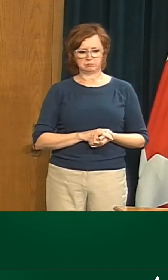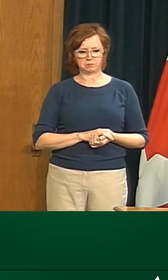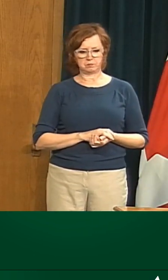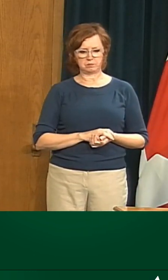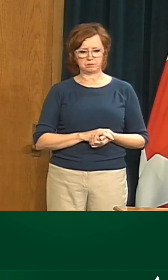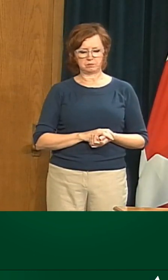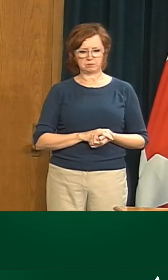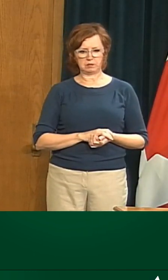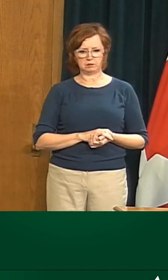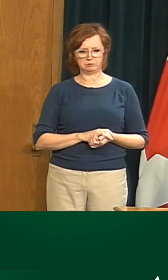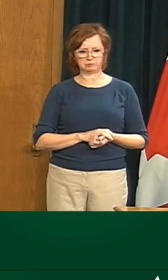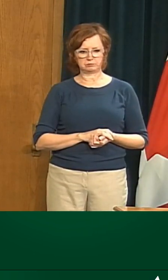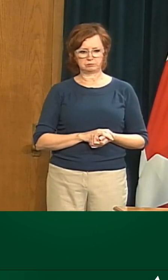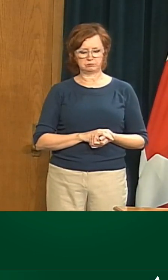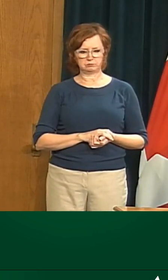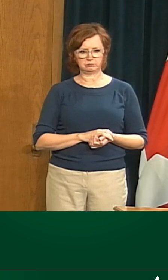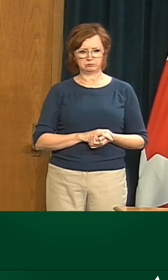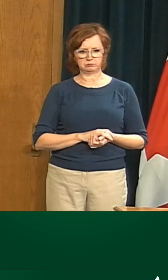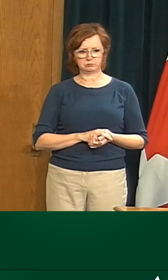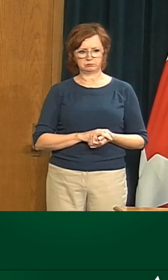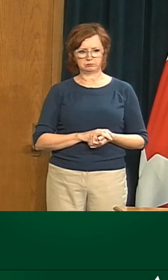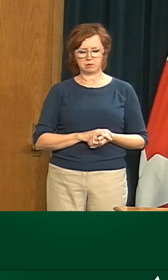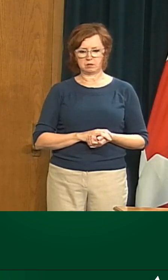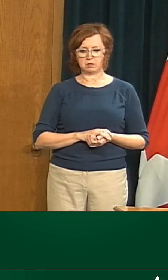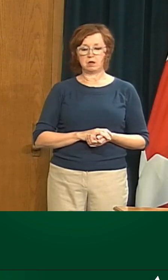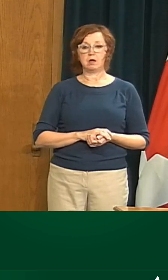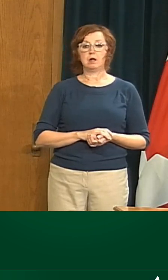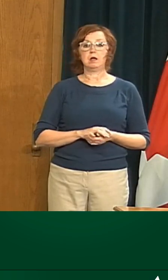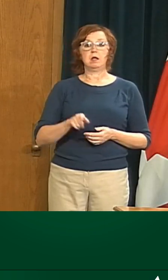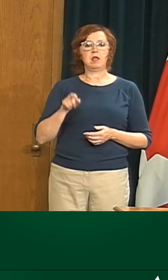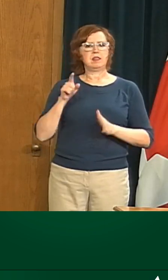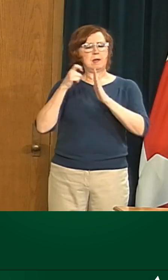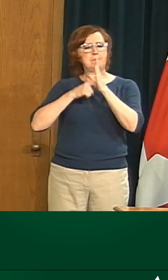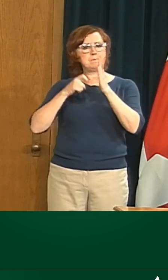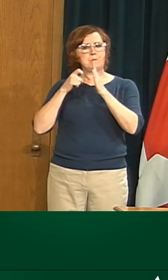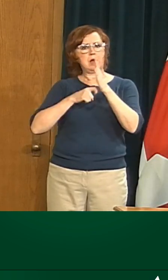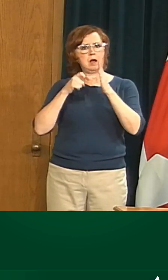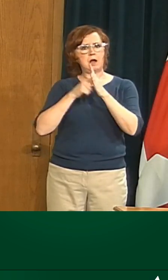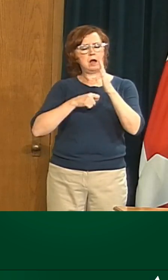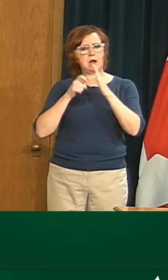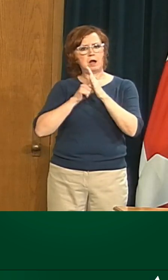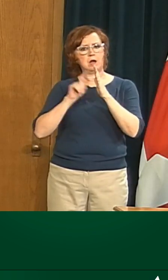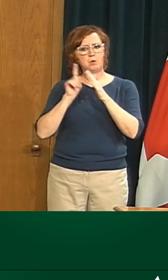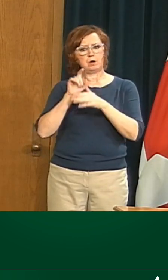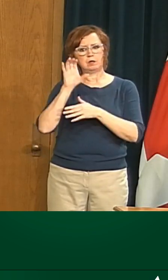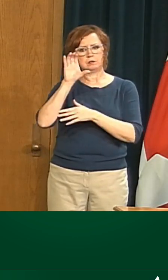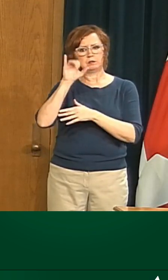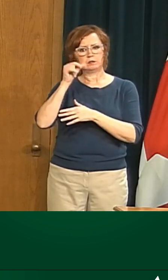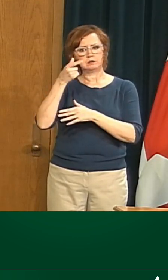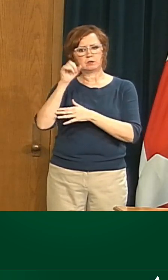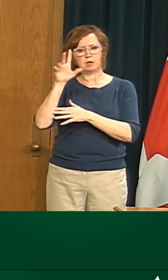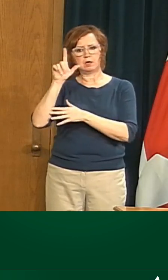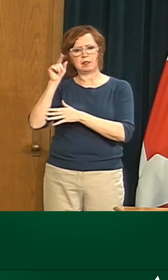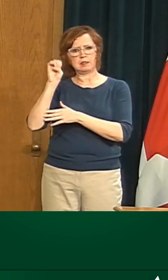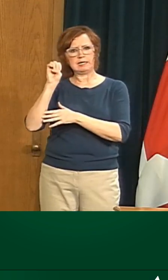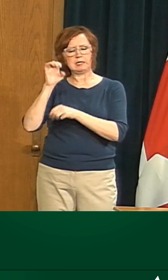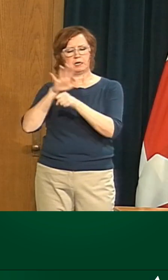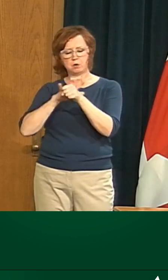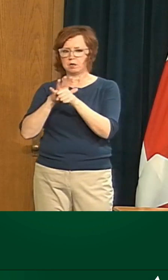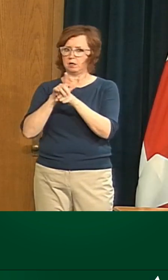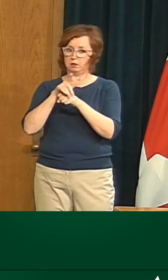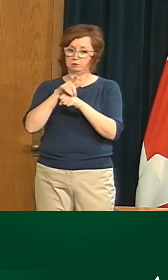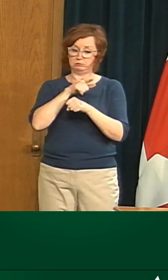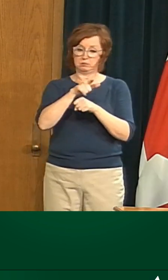place to keep their employees, of whom they value very much, safe. This is another example